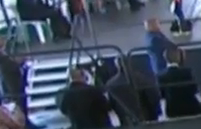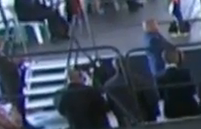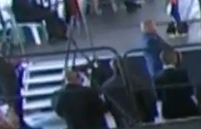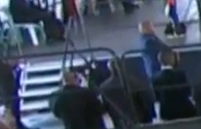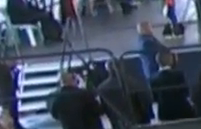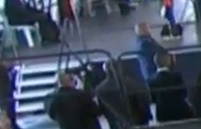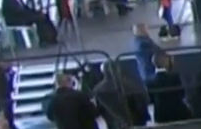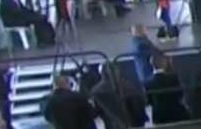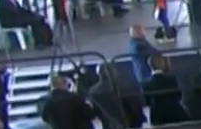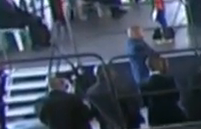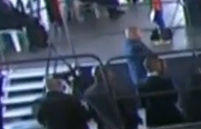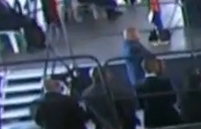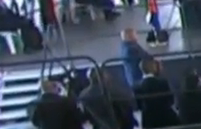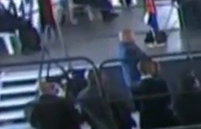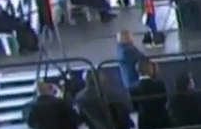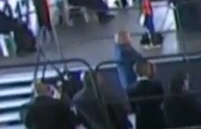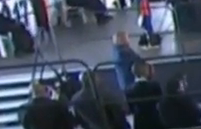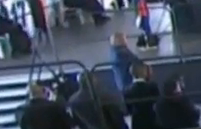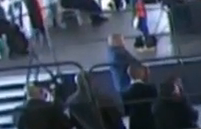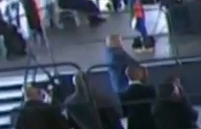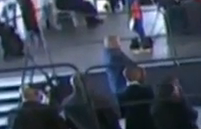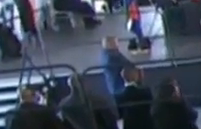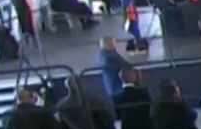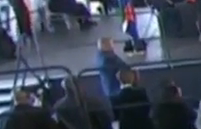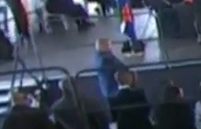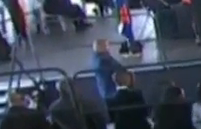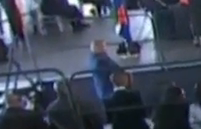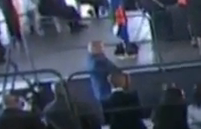Northern Cape, Northwest.